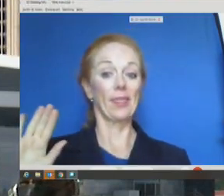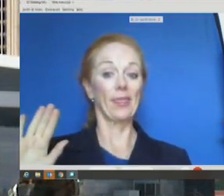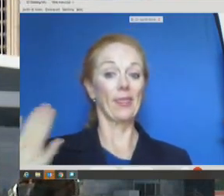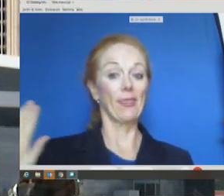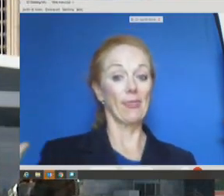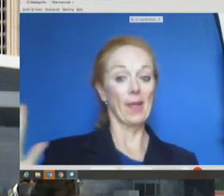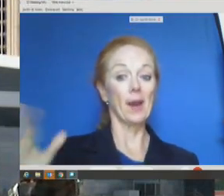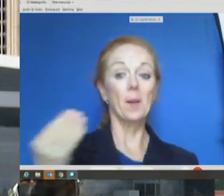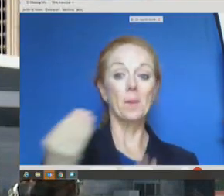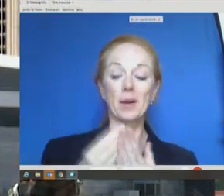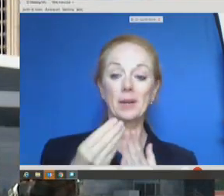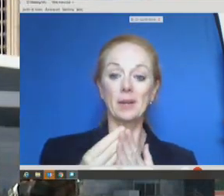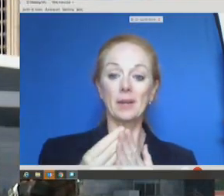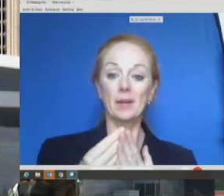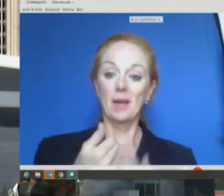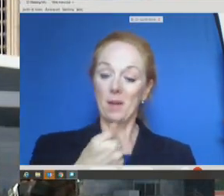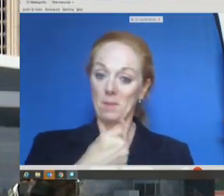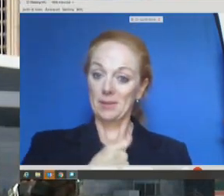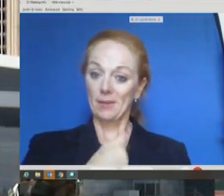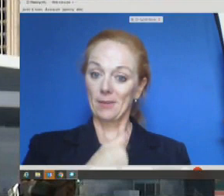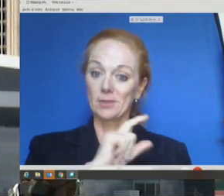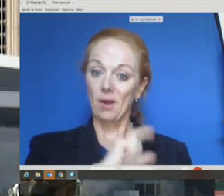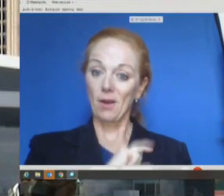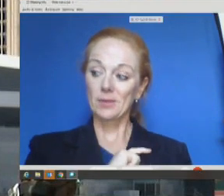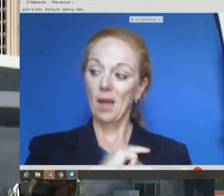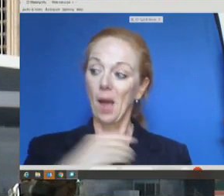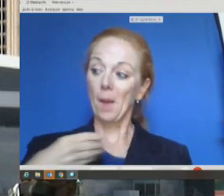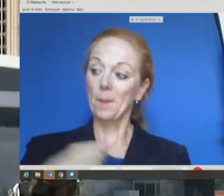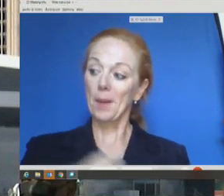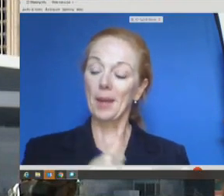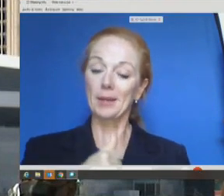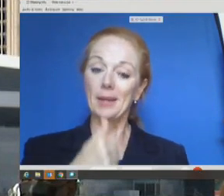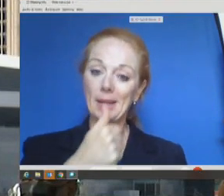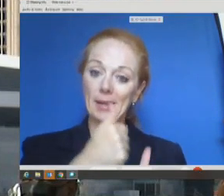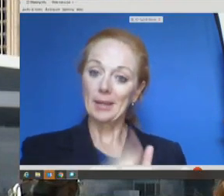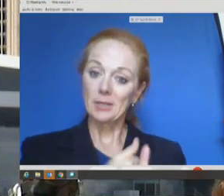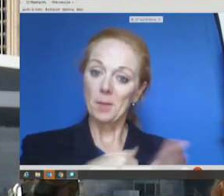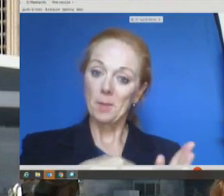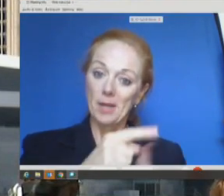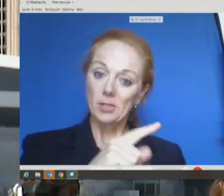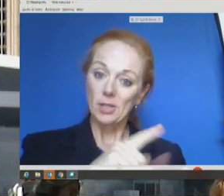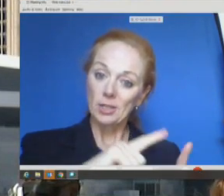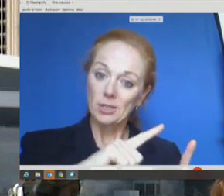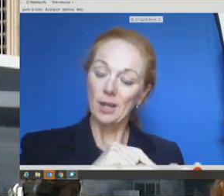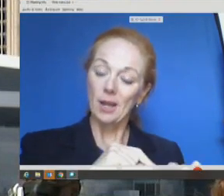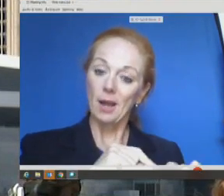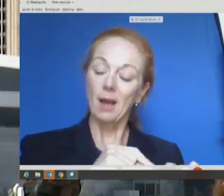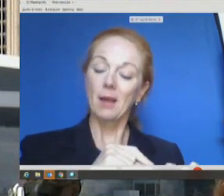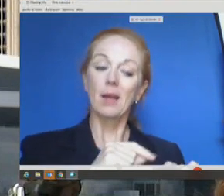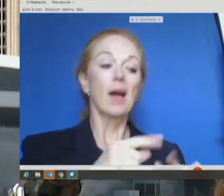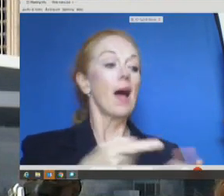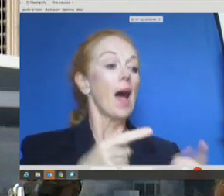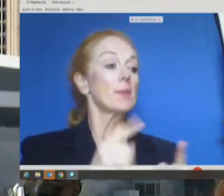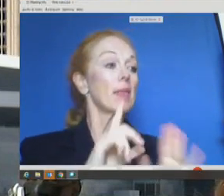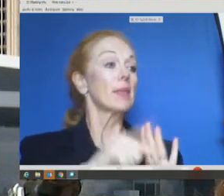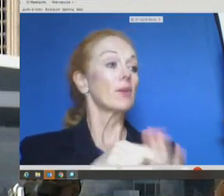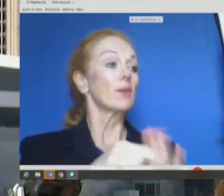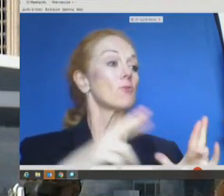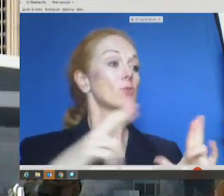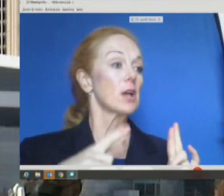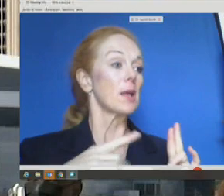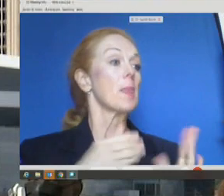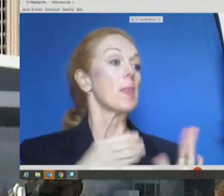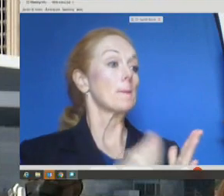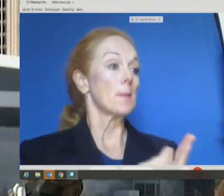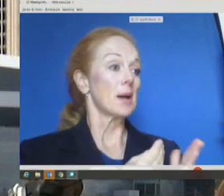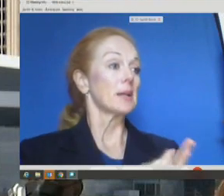officers eligible to collect pension, and would they have been eligible to do that had they gone through the civil service process? And the answer,